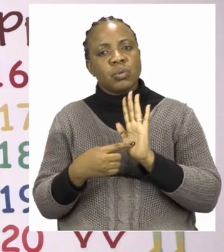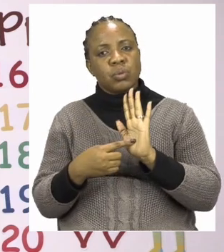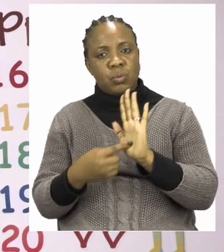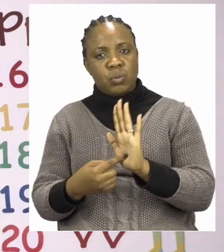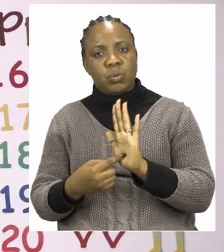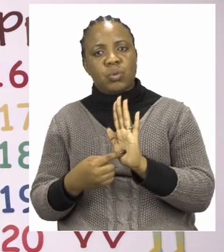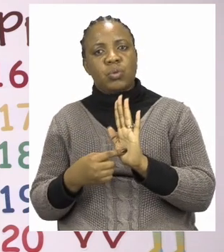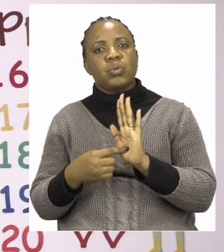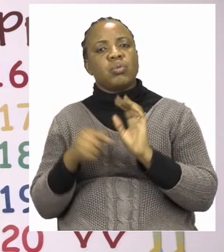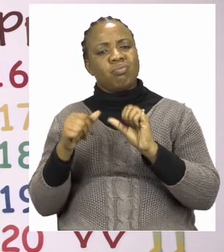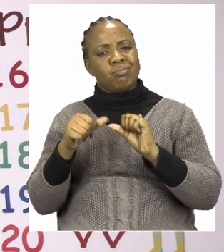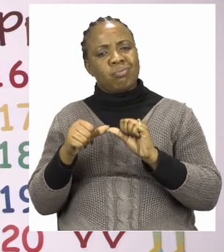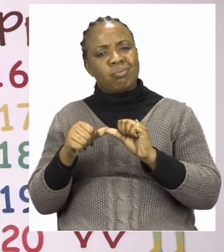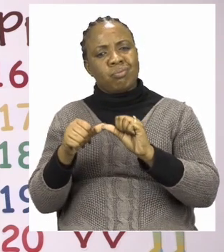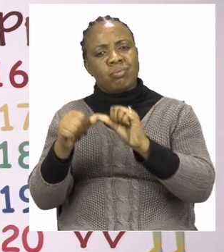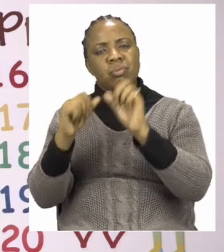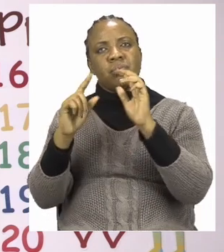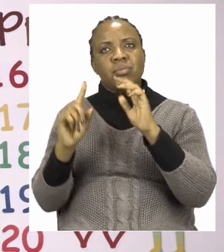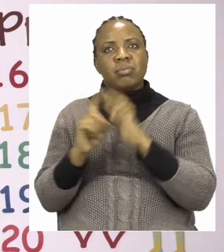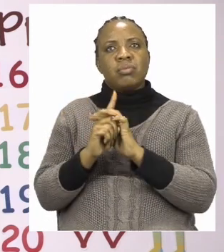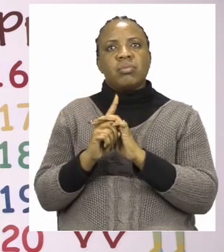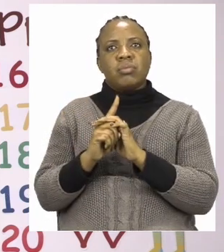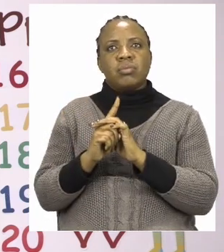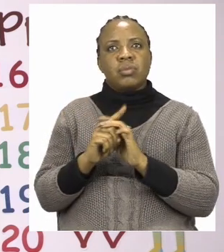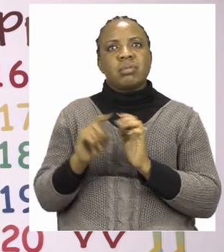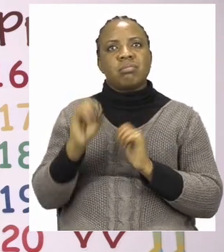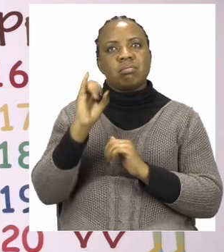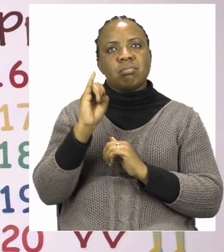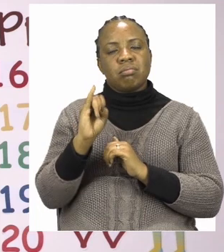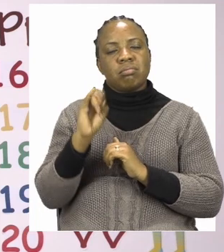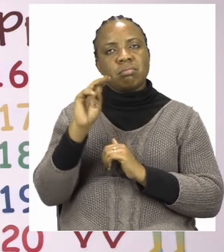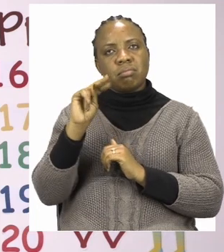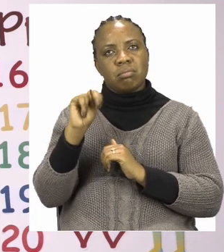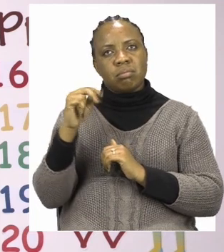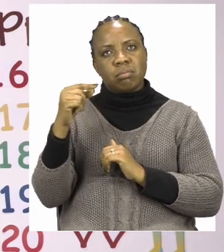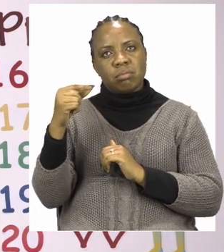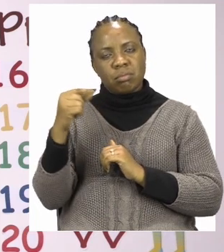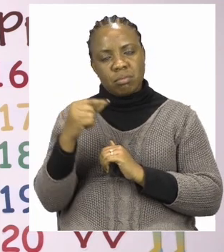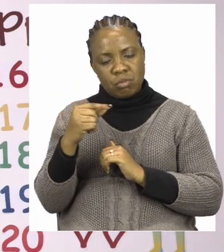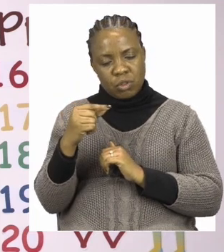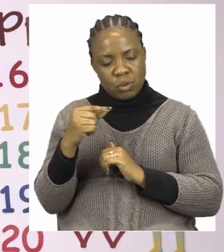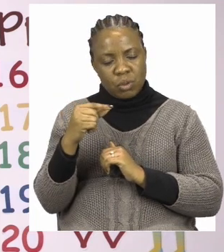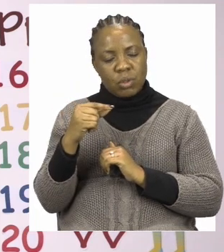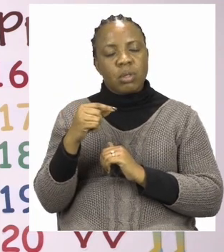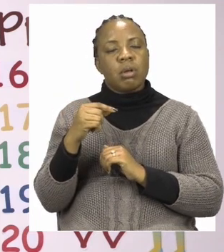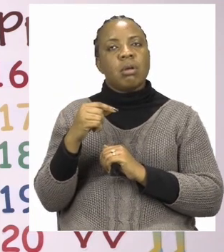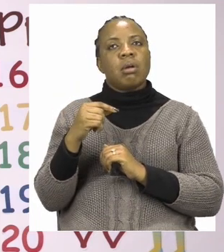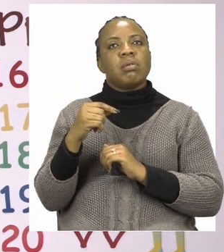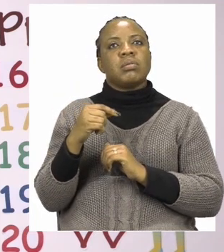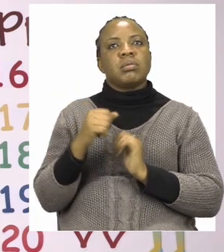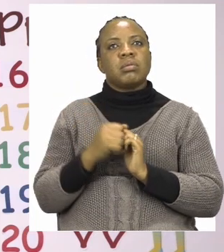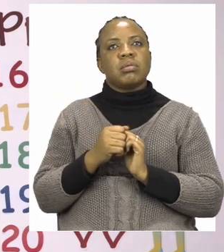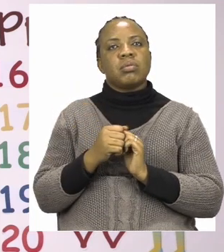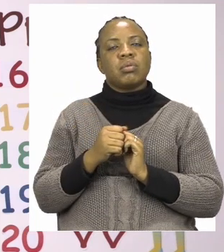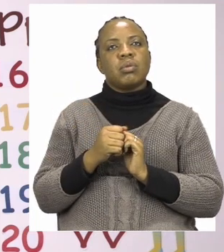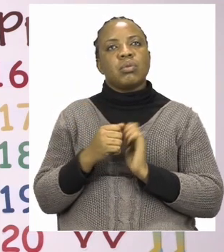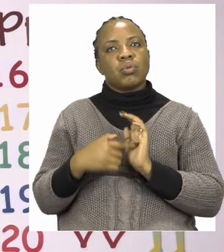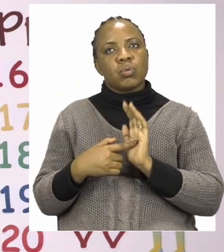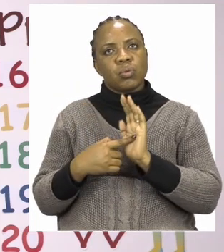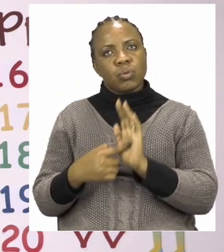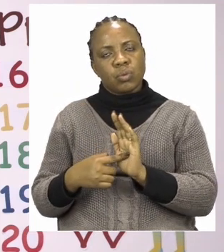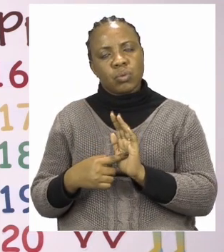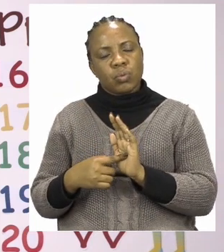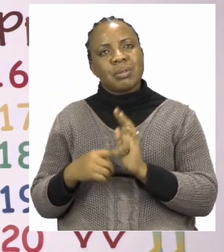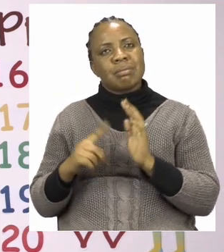and G at the end so that we can say it is continuous, it is still happening.